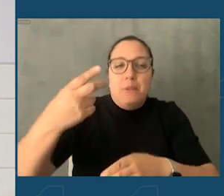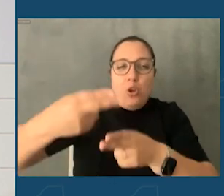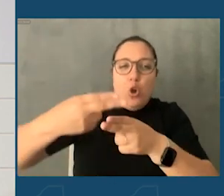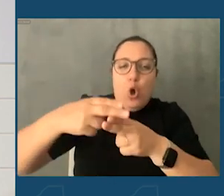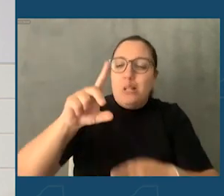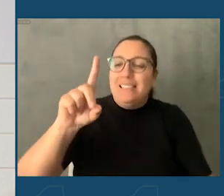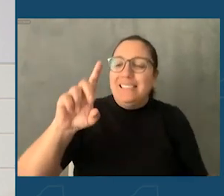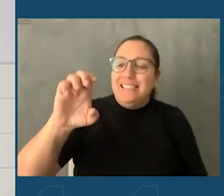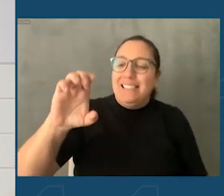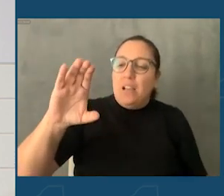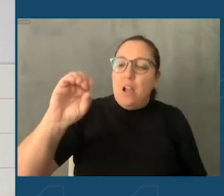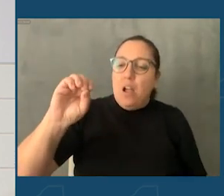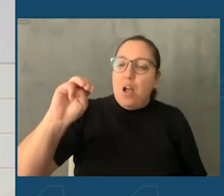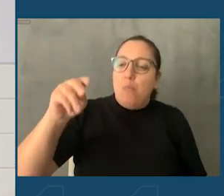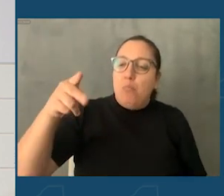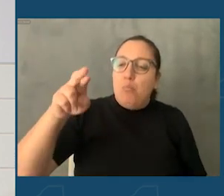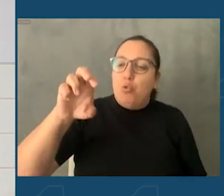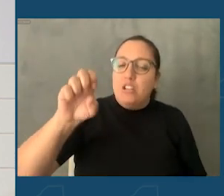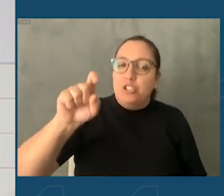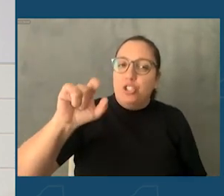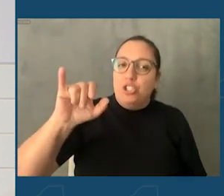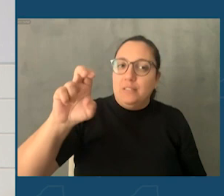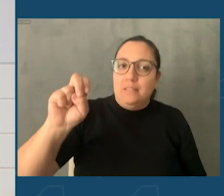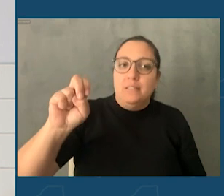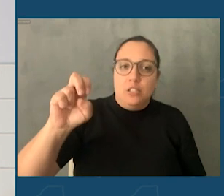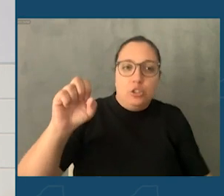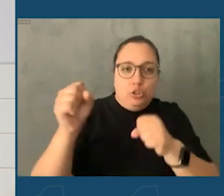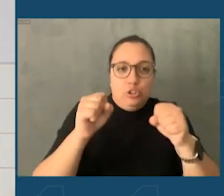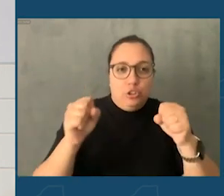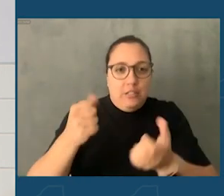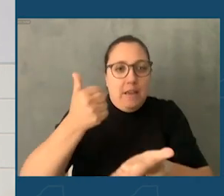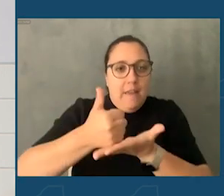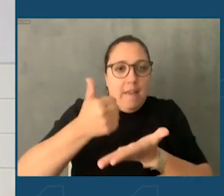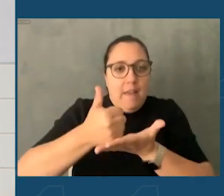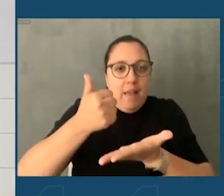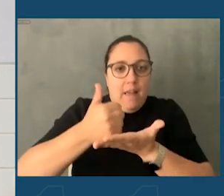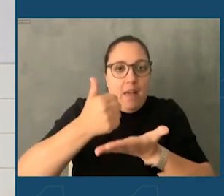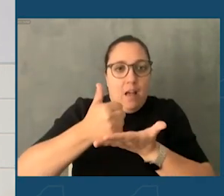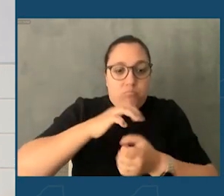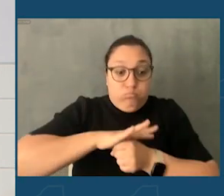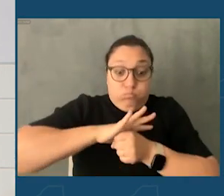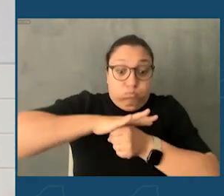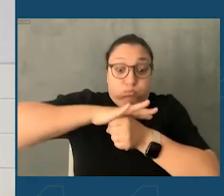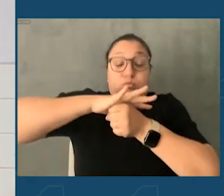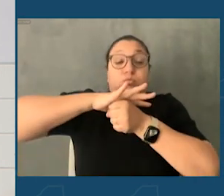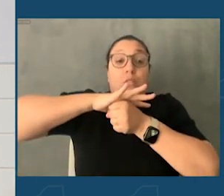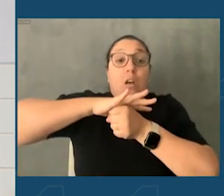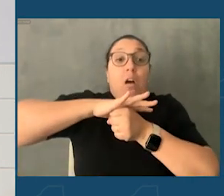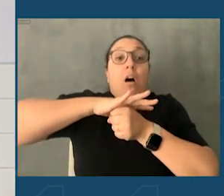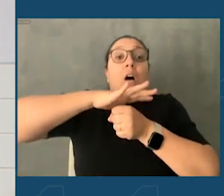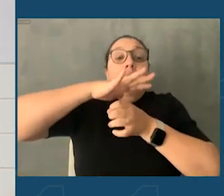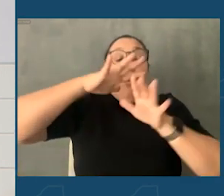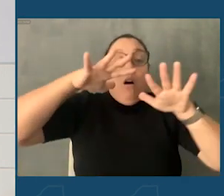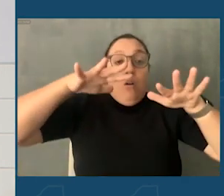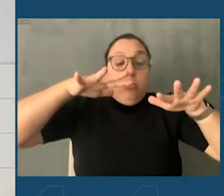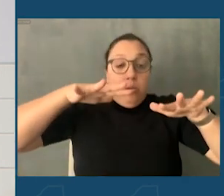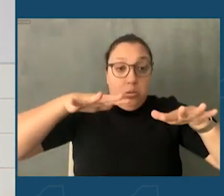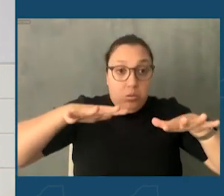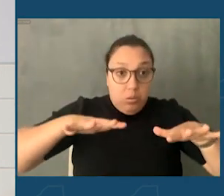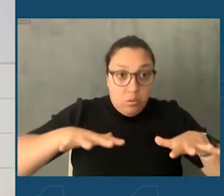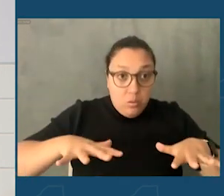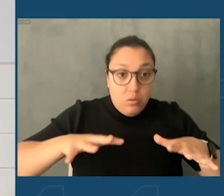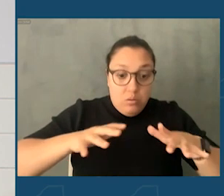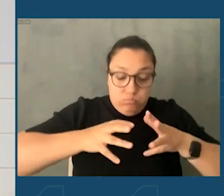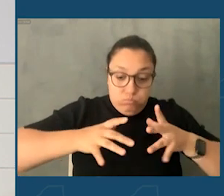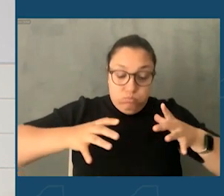this crisis we are facing. We must help our fellow arrivals to be a participant in